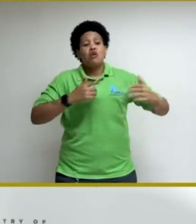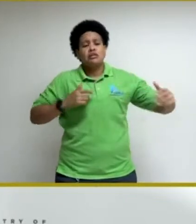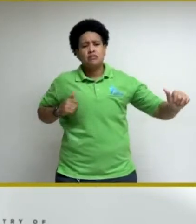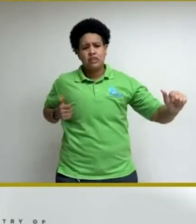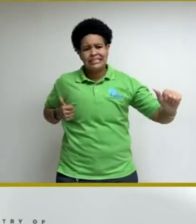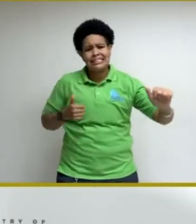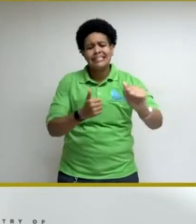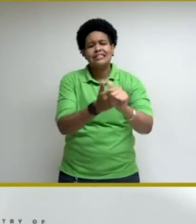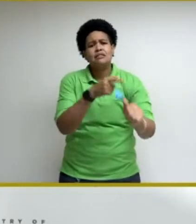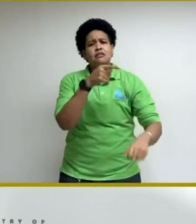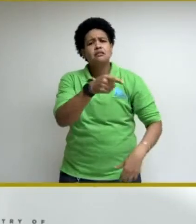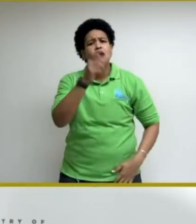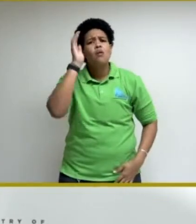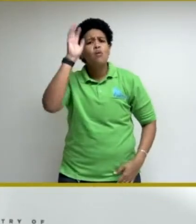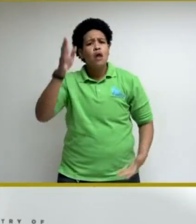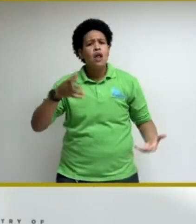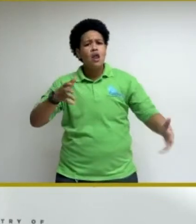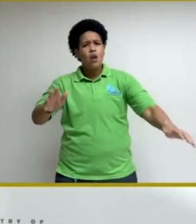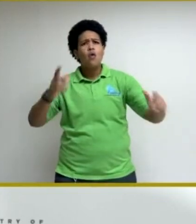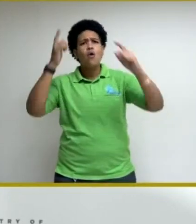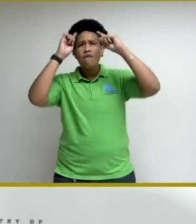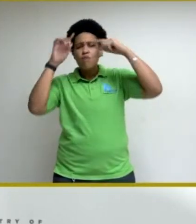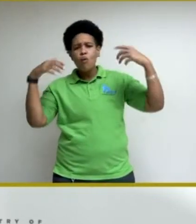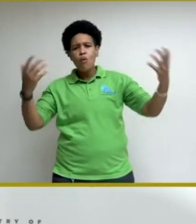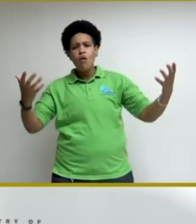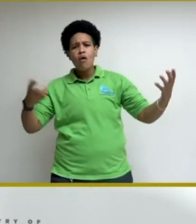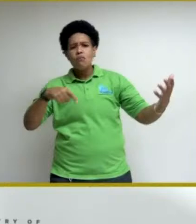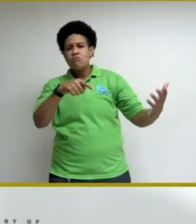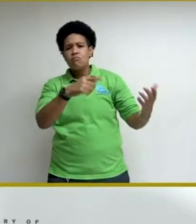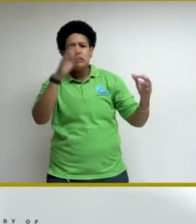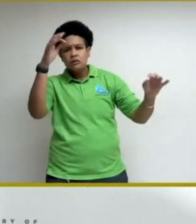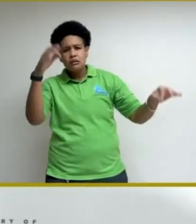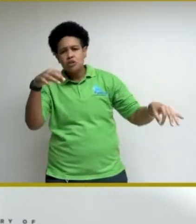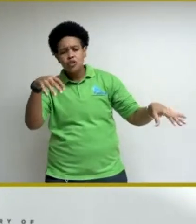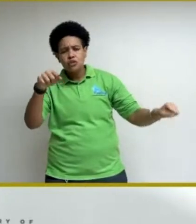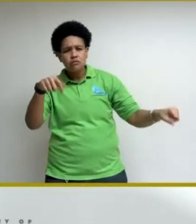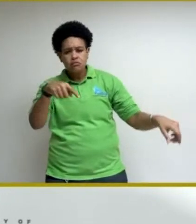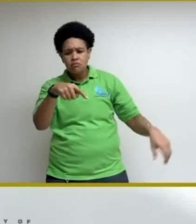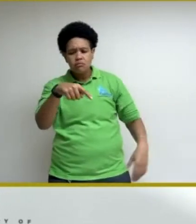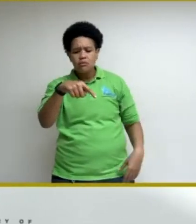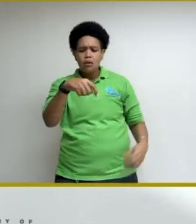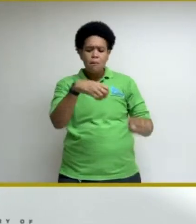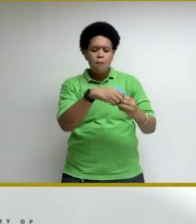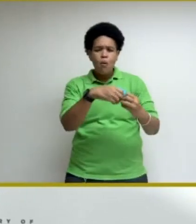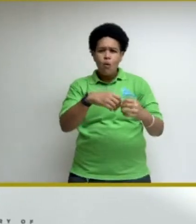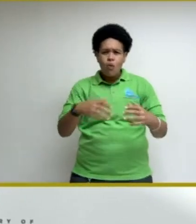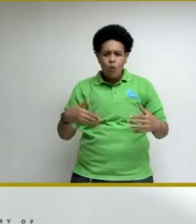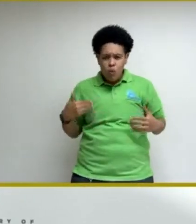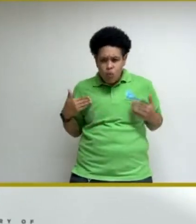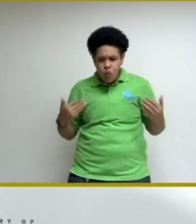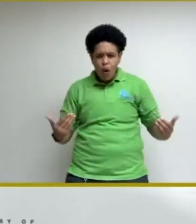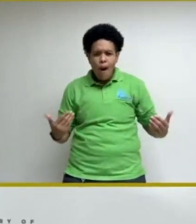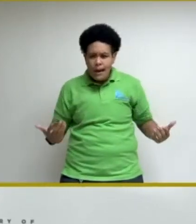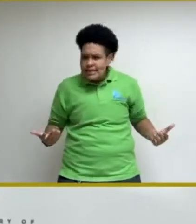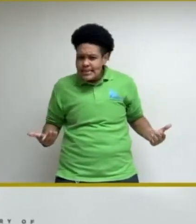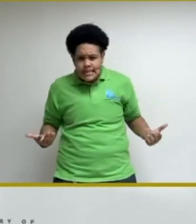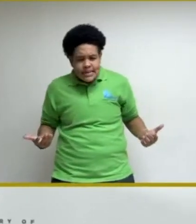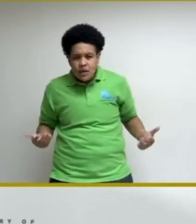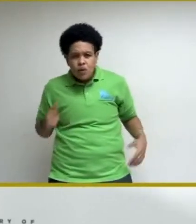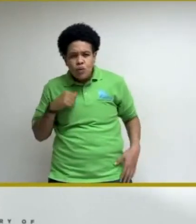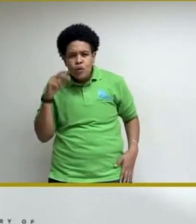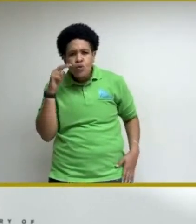would allow for that decision to be made, because we look not just